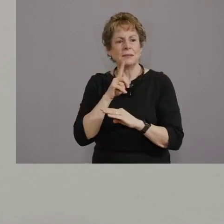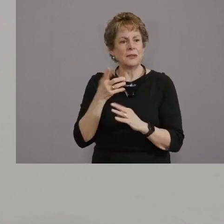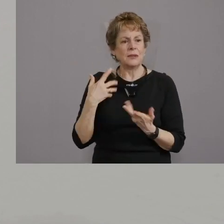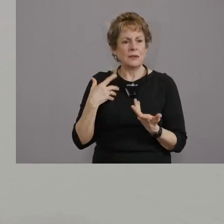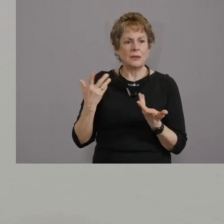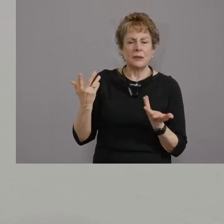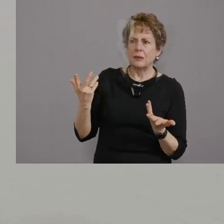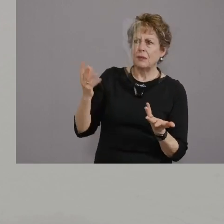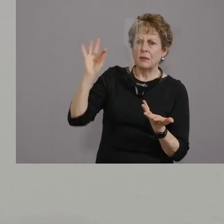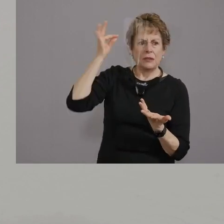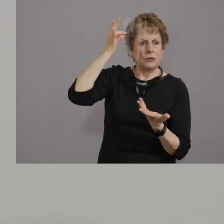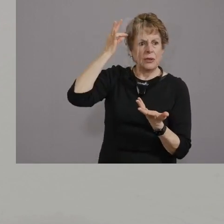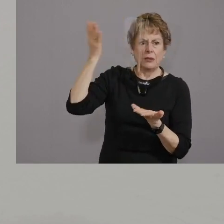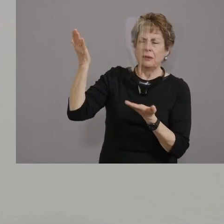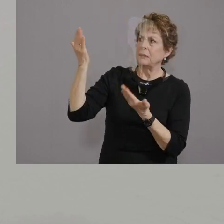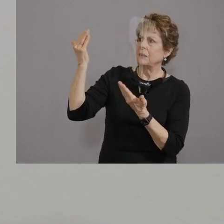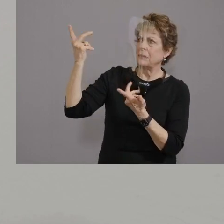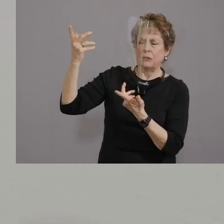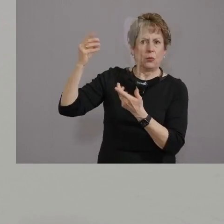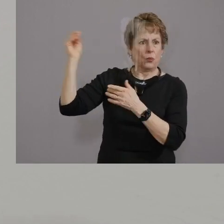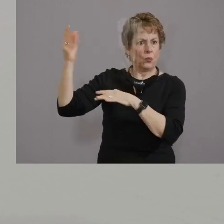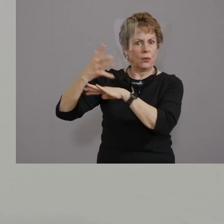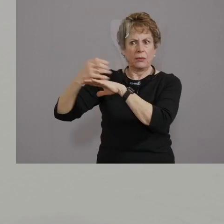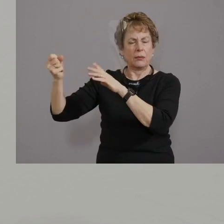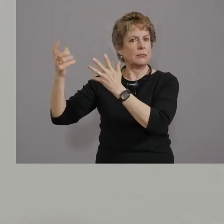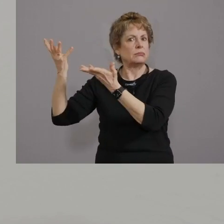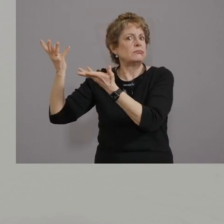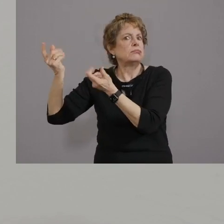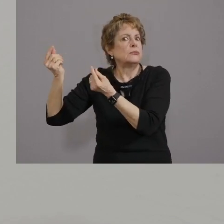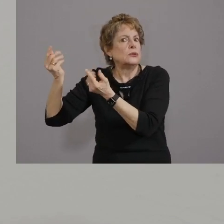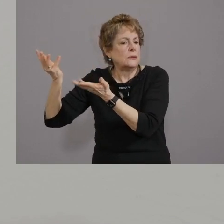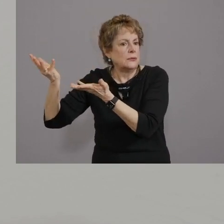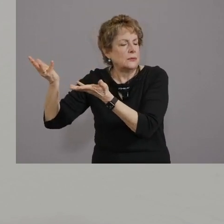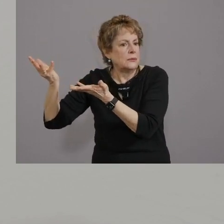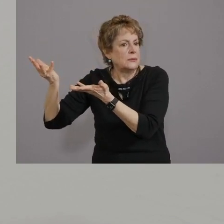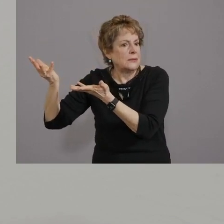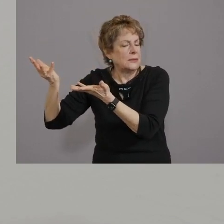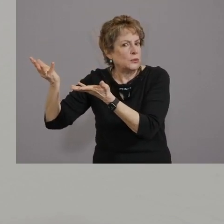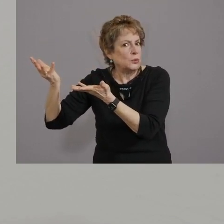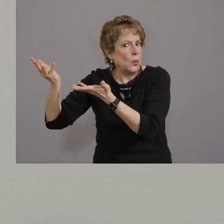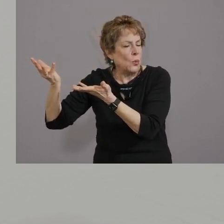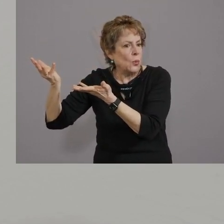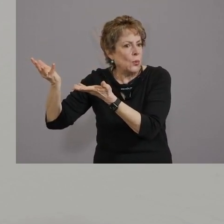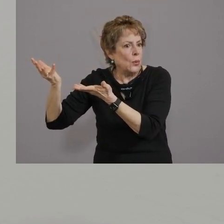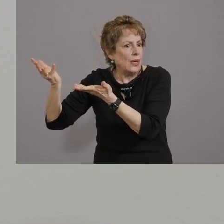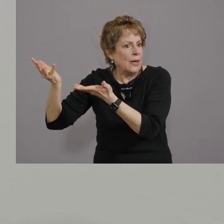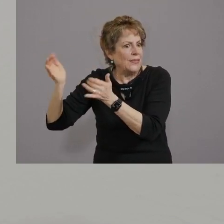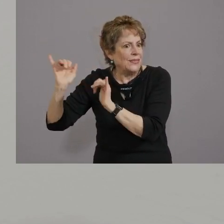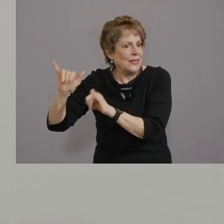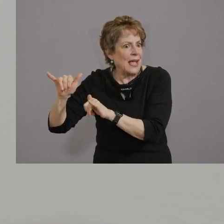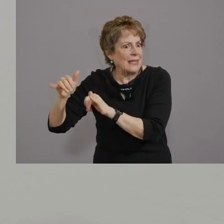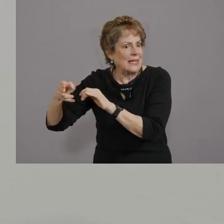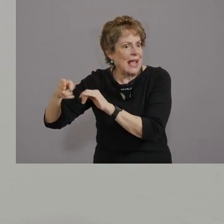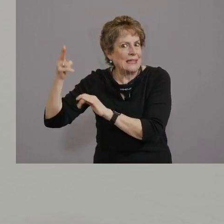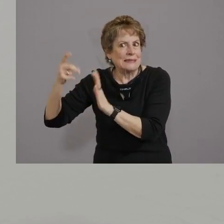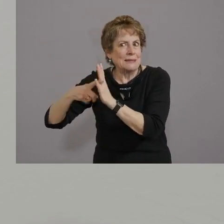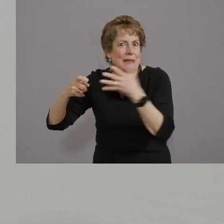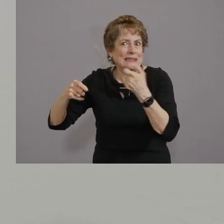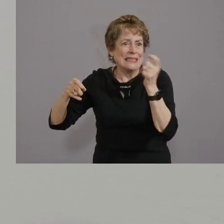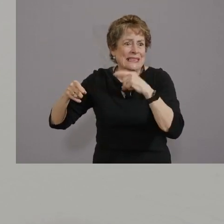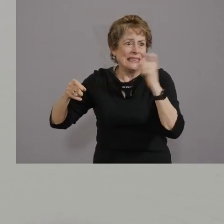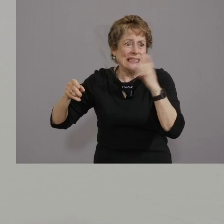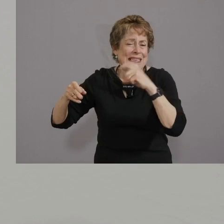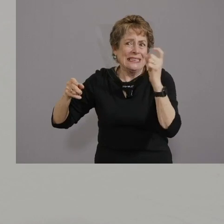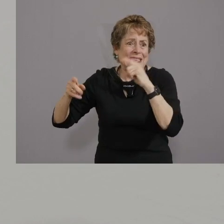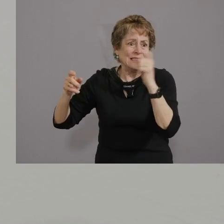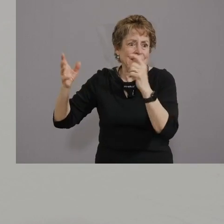here in Arizona when it comes to the demand being greater than the supply. You said that, Governor Ducey has said that.